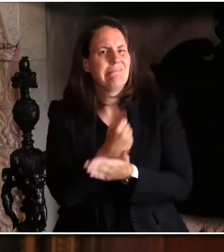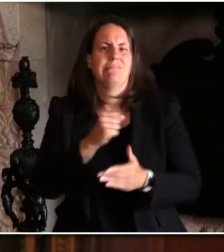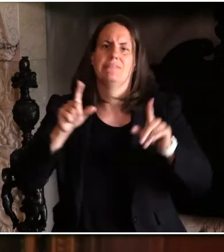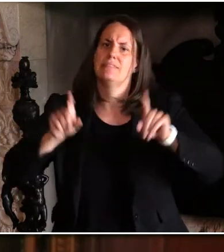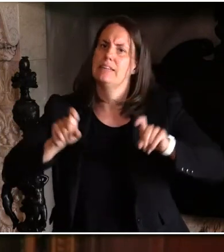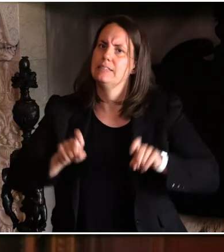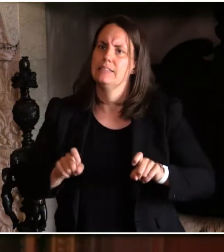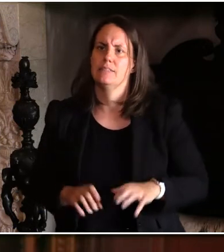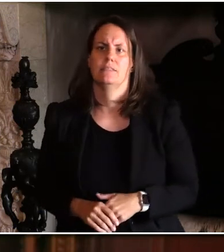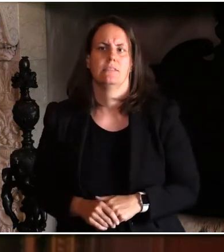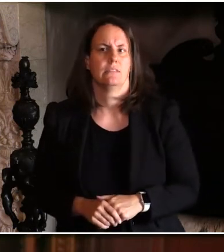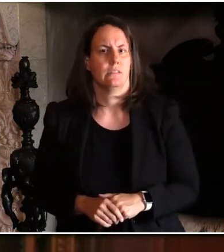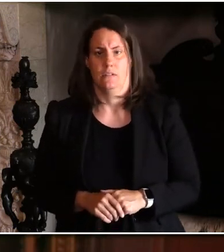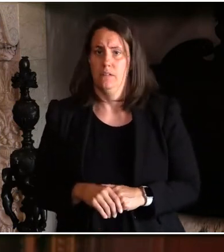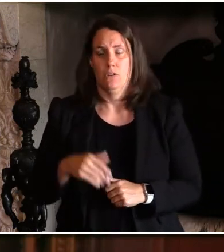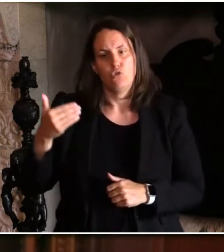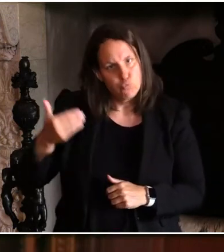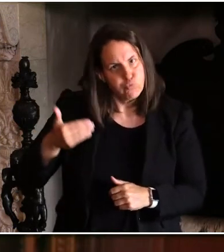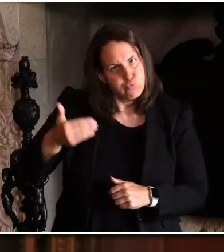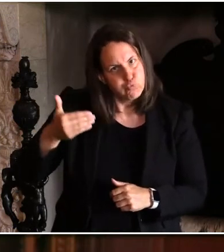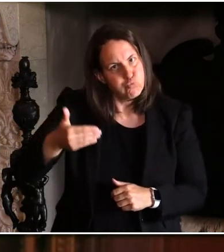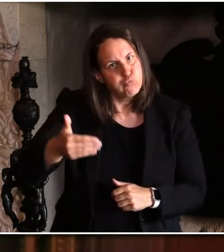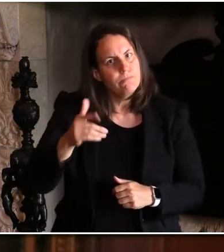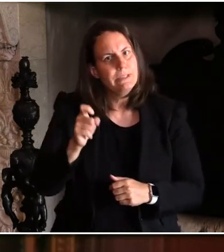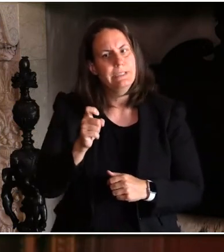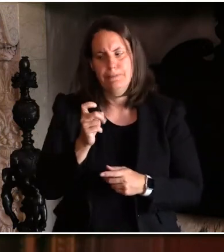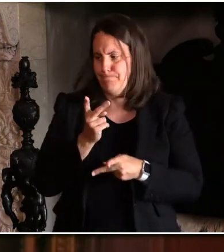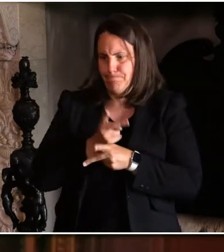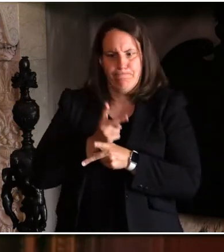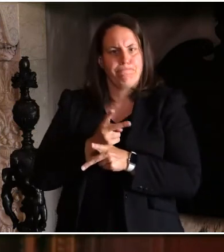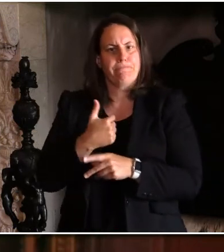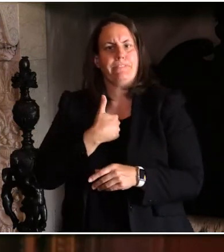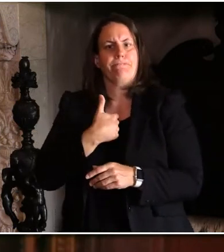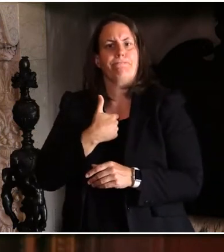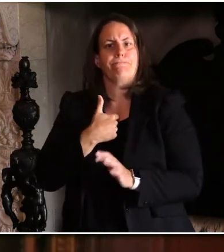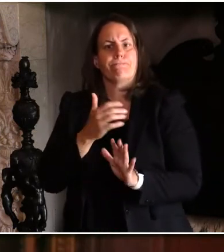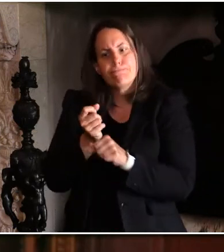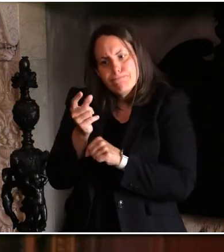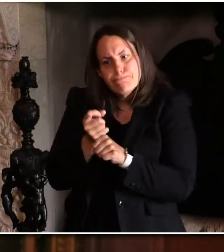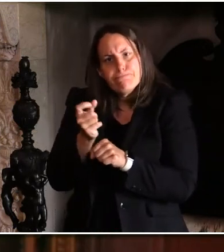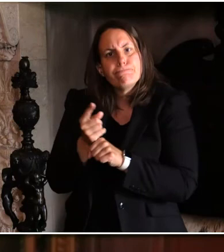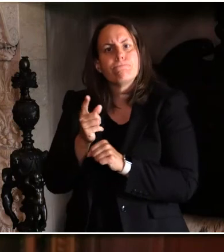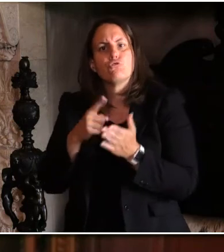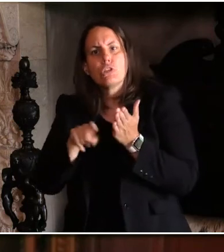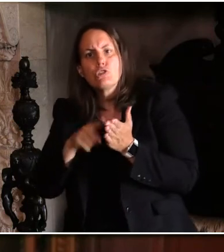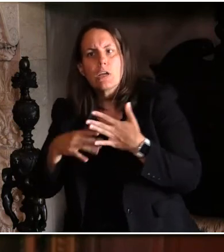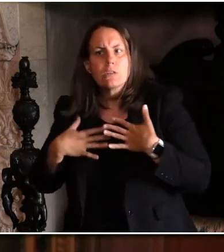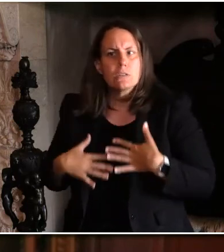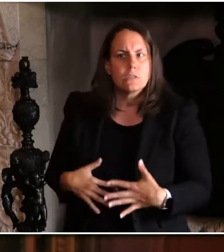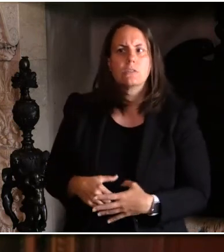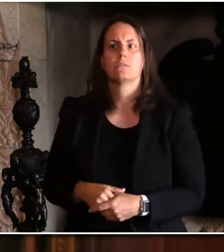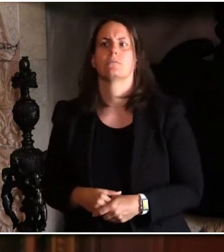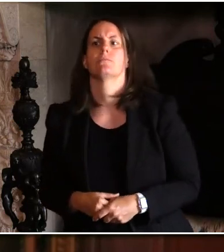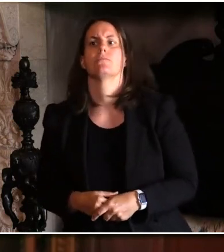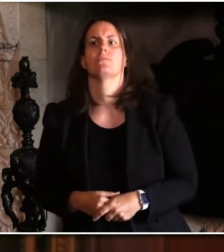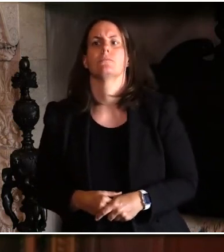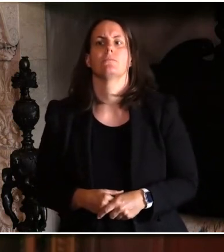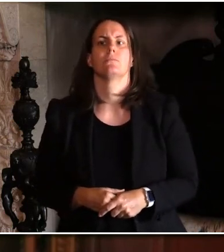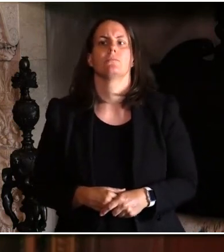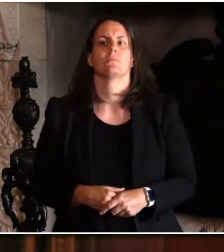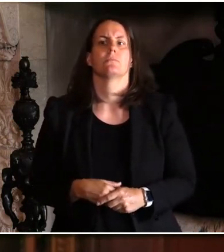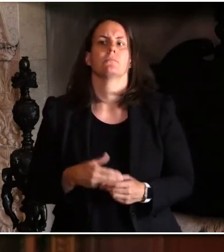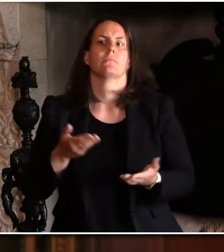care. And that there still may be a role for community-based testing and drive-up testings, but there's going to be more and more need for this